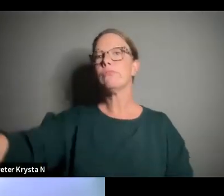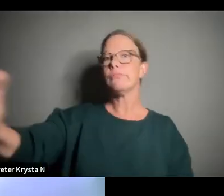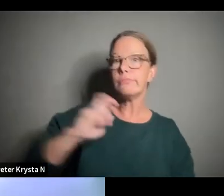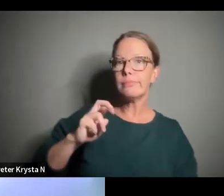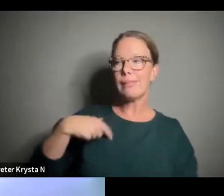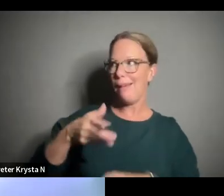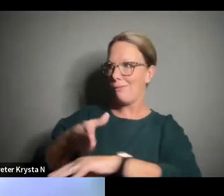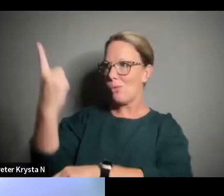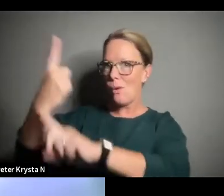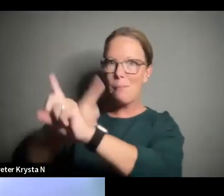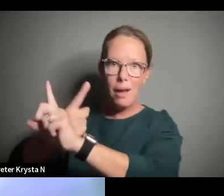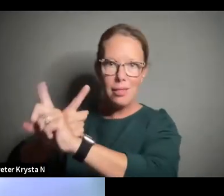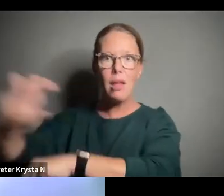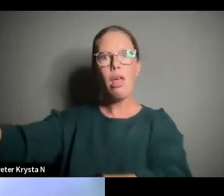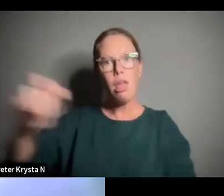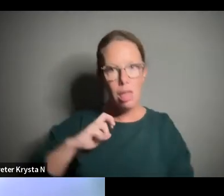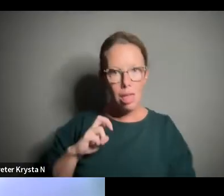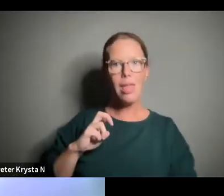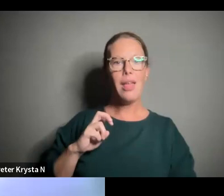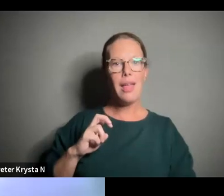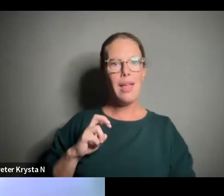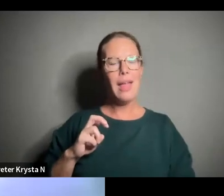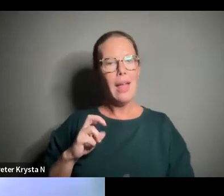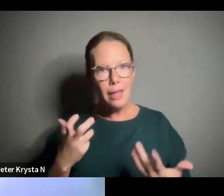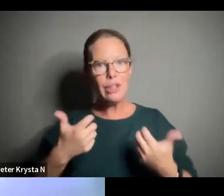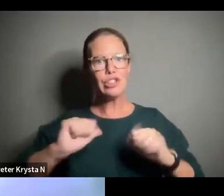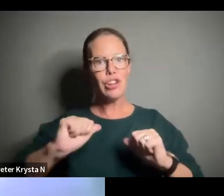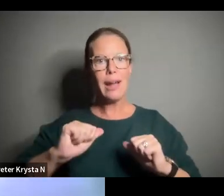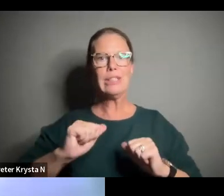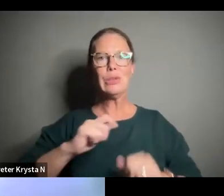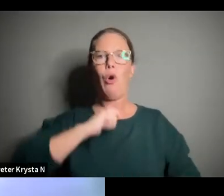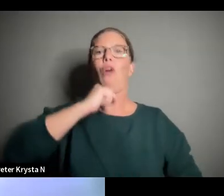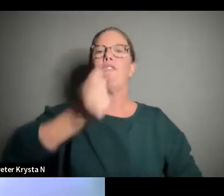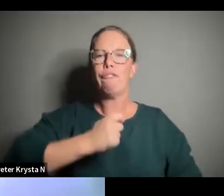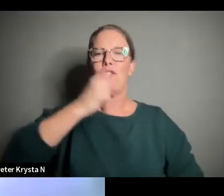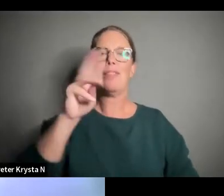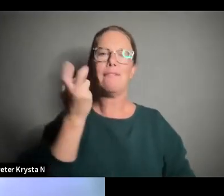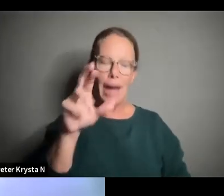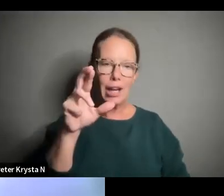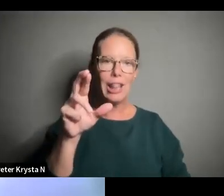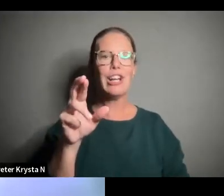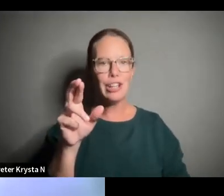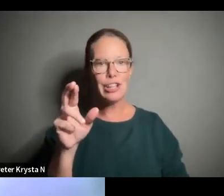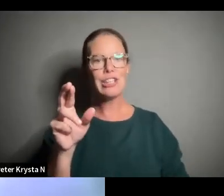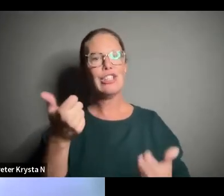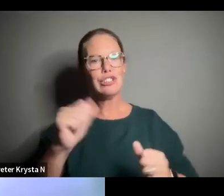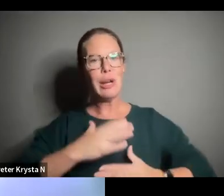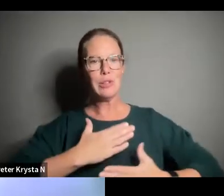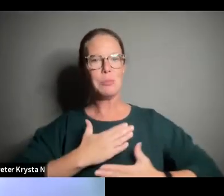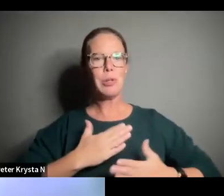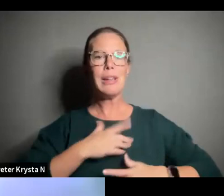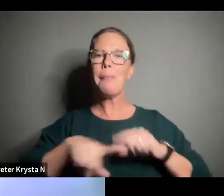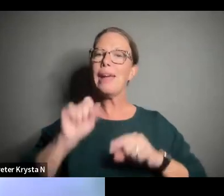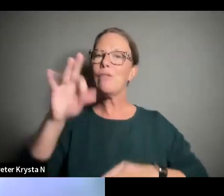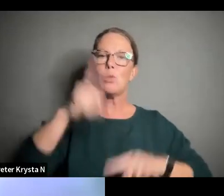and they're every moment they're trying to wean off the ventilator. And so you think like you're trying to breathe, but if you can't move